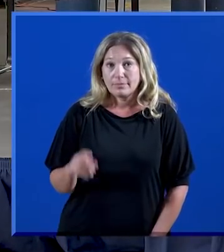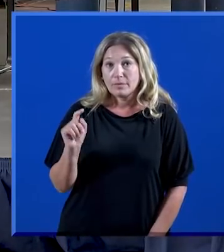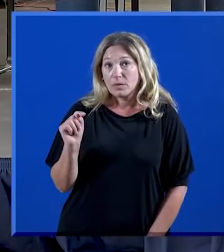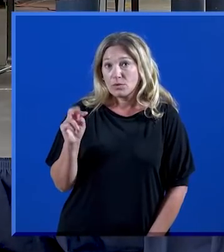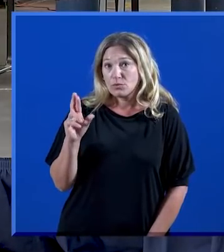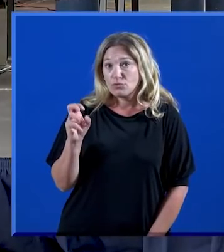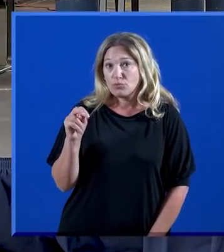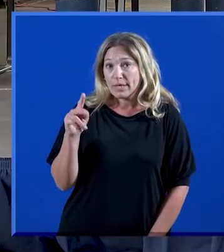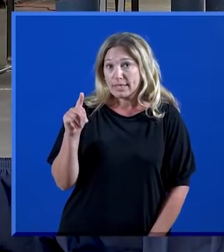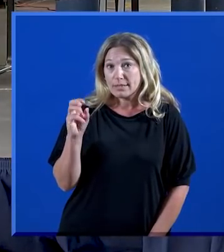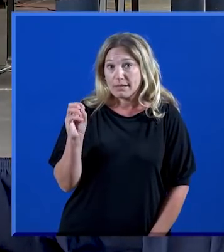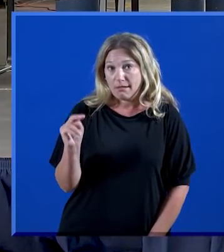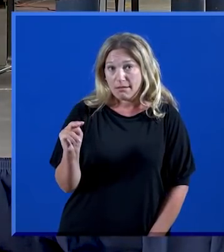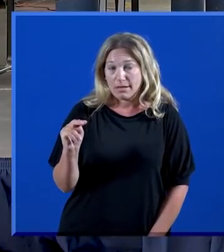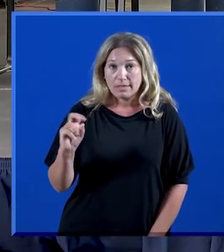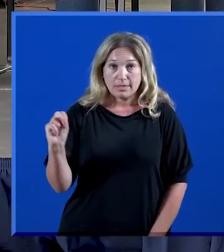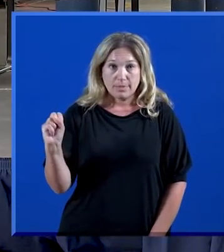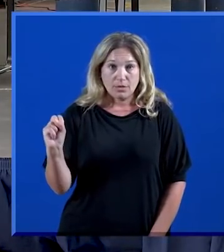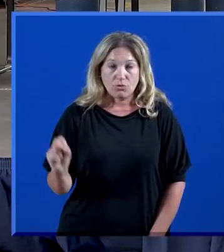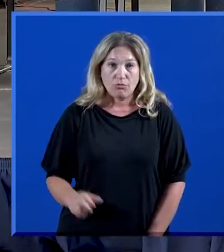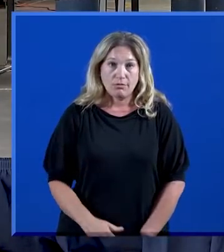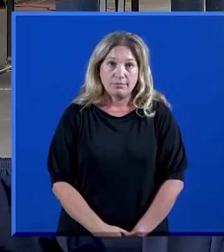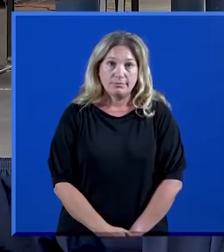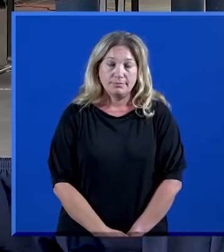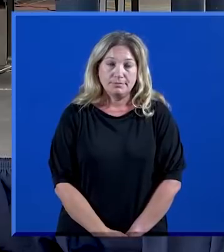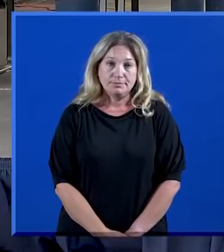Trenton Spiegel.